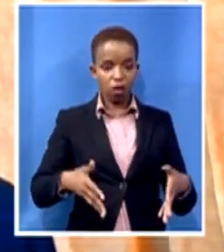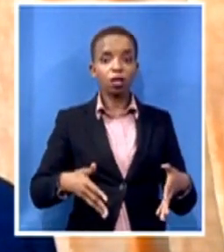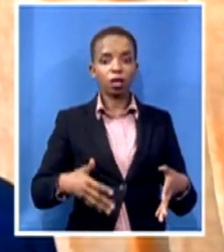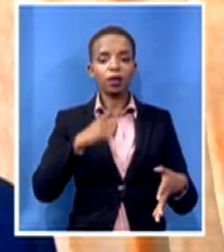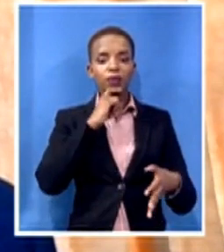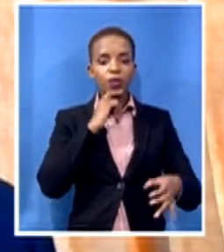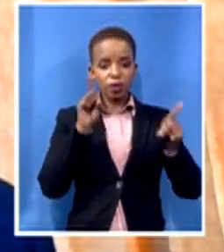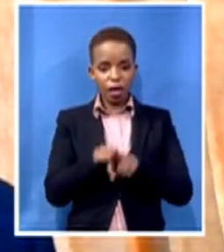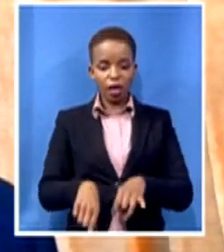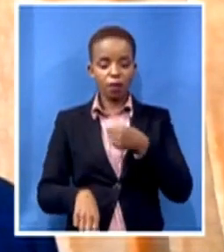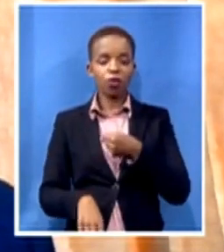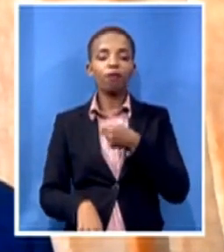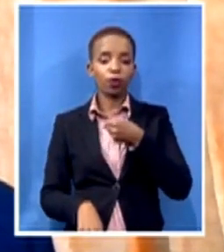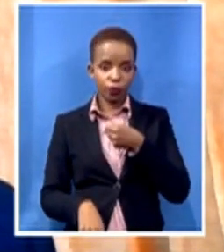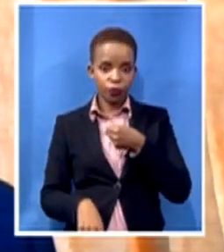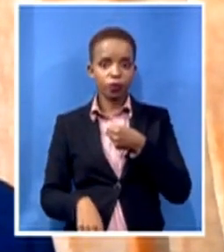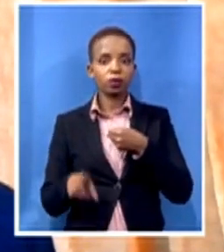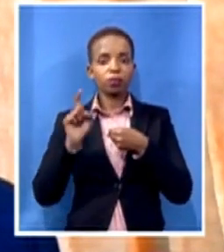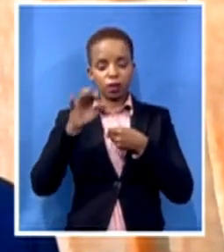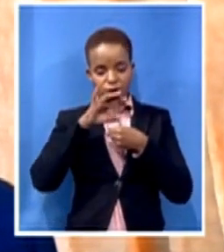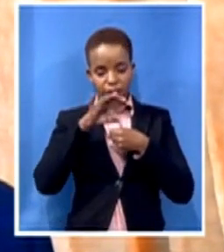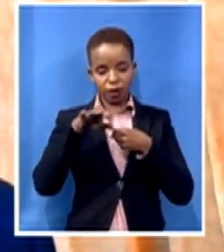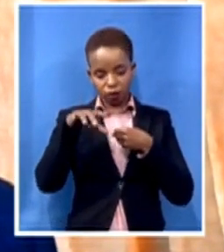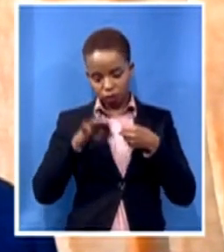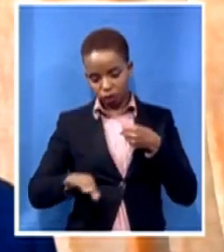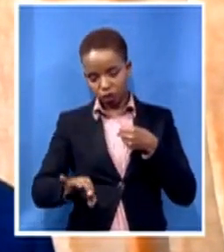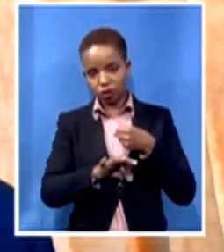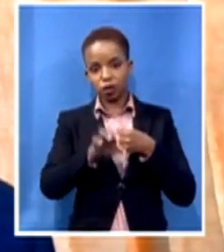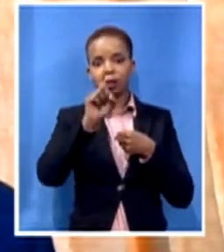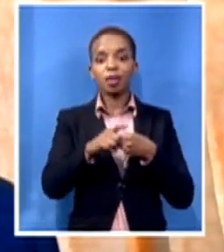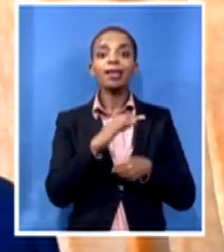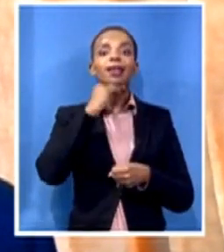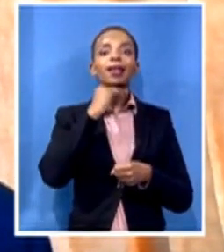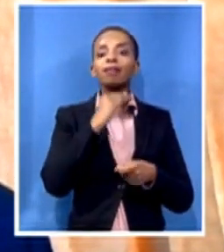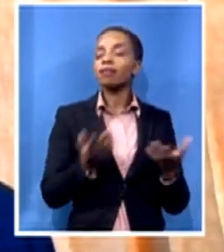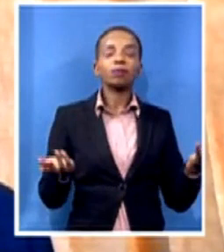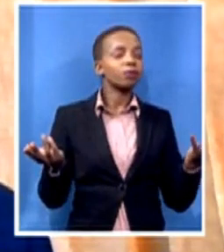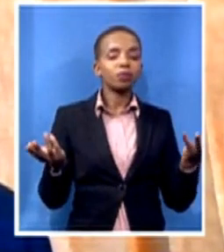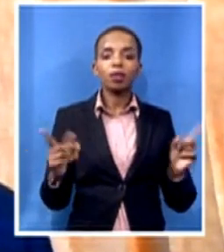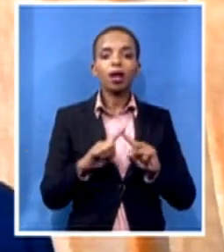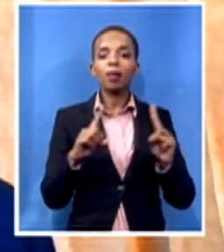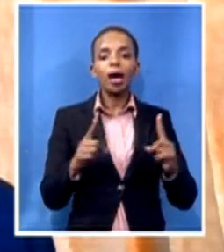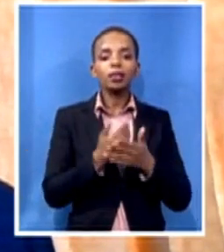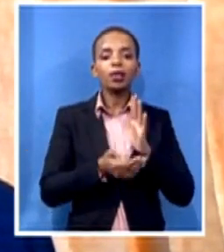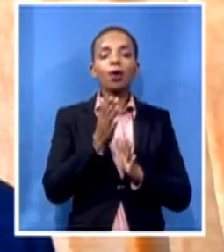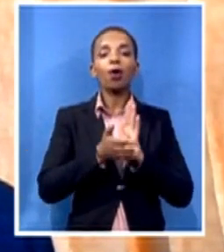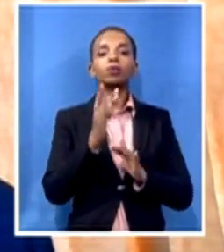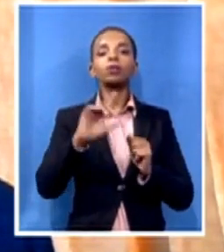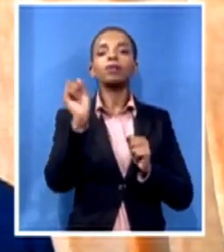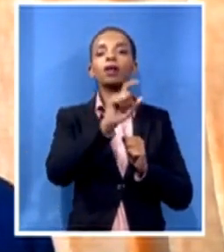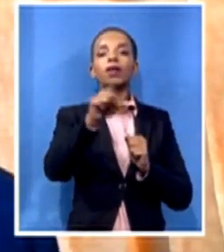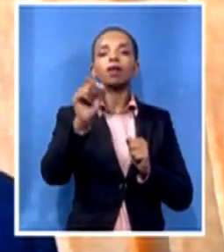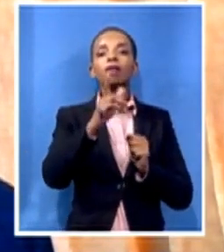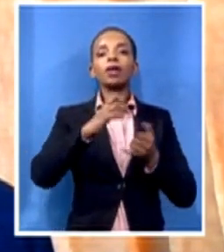it's not really enough, but it goes a long way to try and mitigate the spread of the virus.